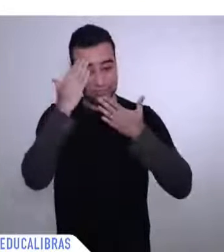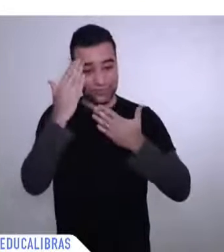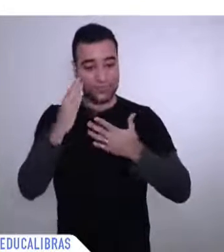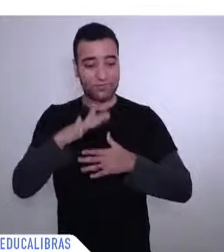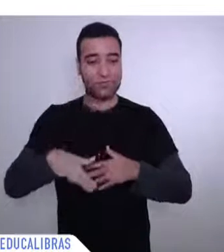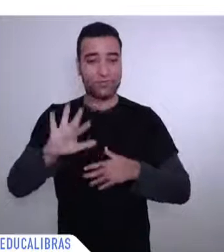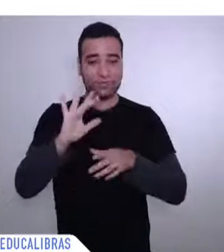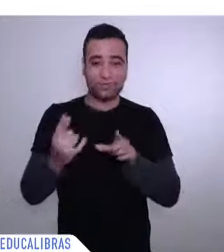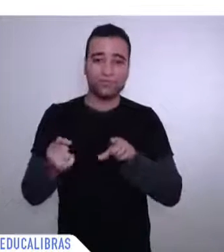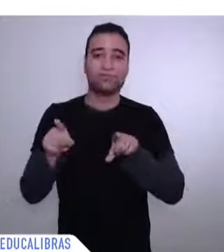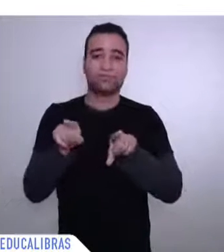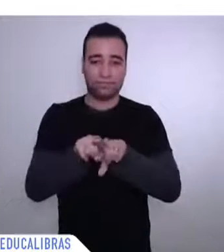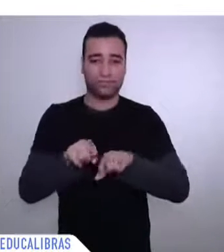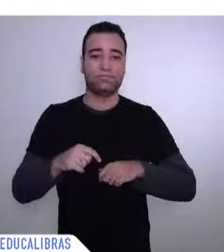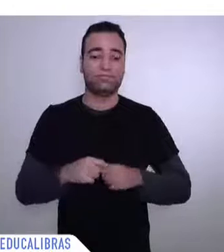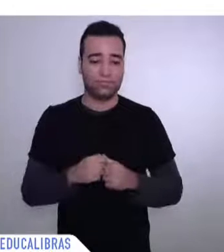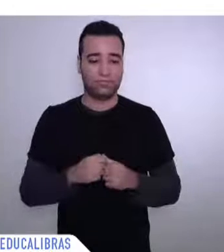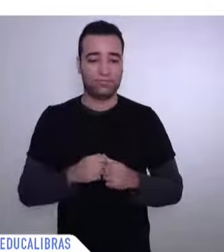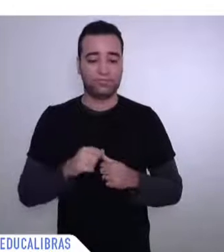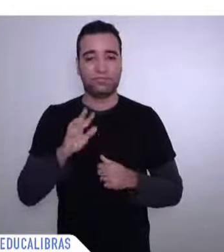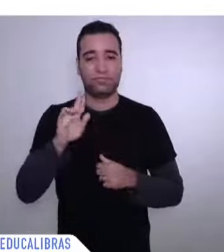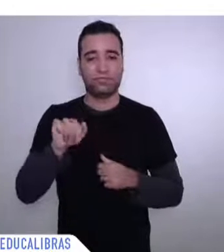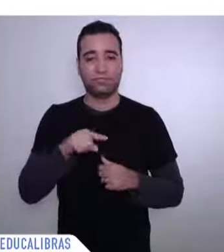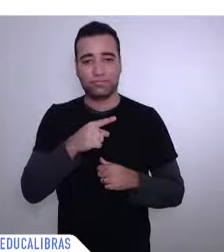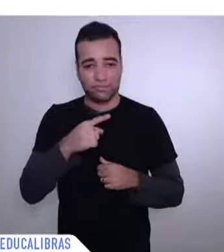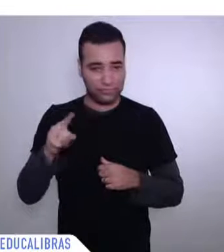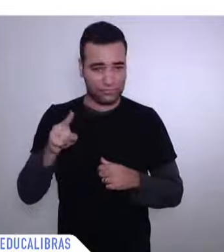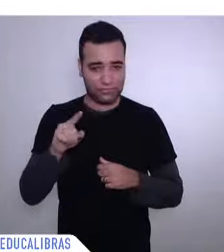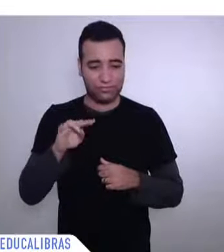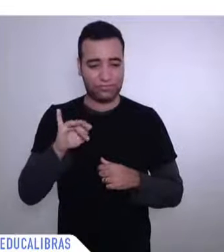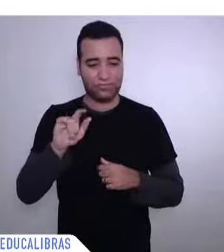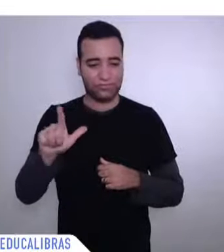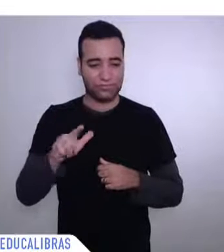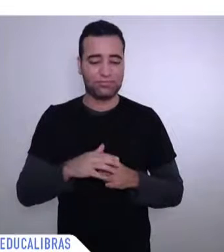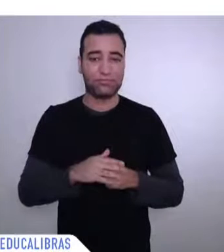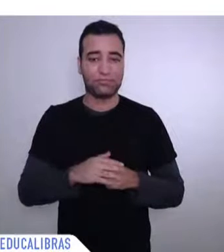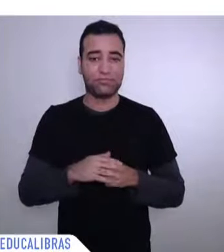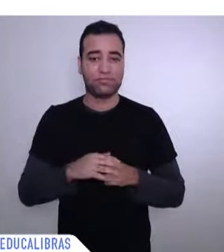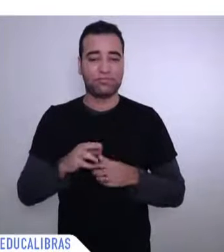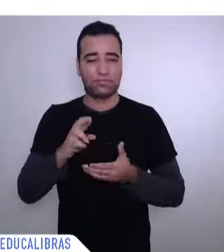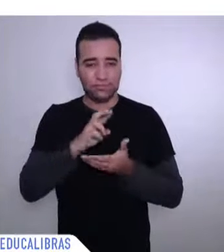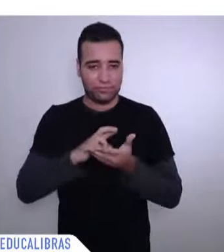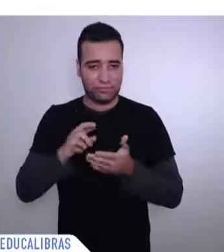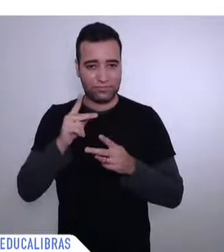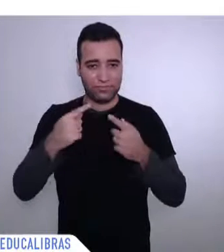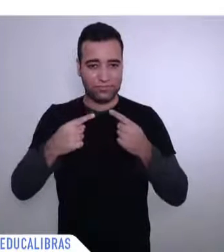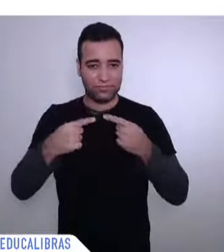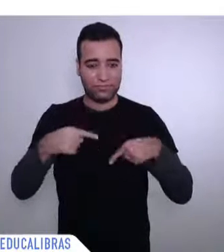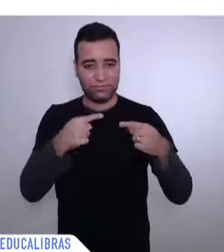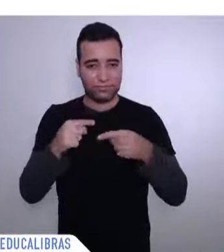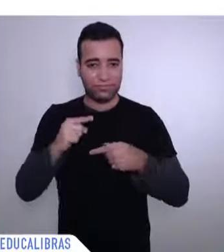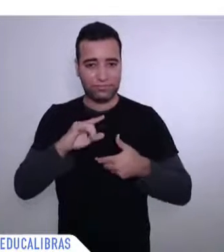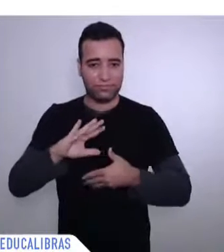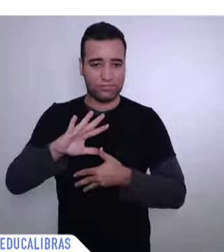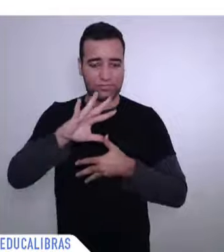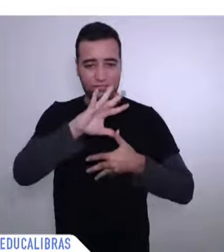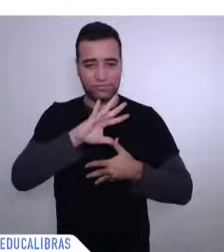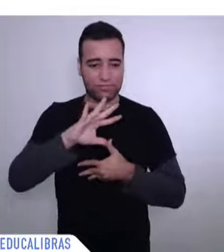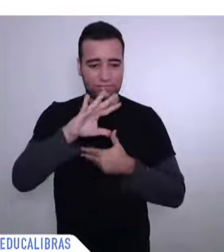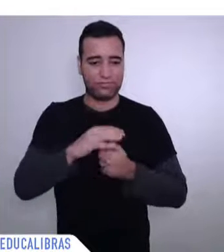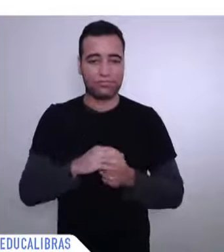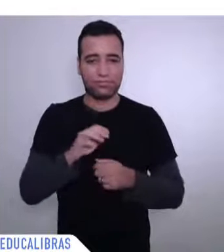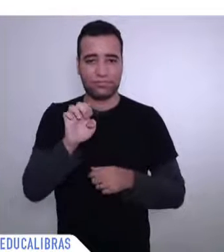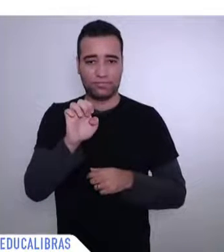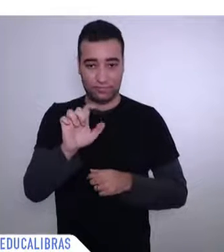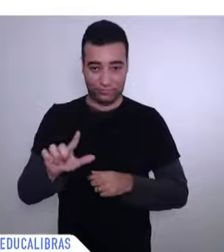of our team, we thank our partners, Fundação de Setúbal, Political Observatory